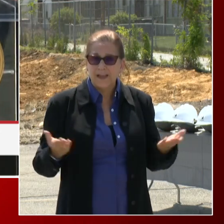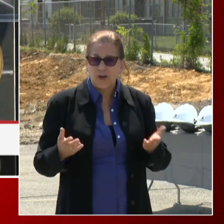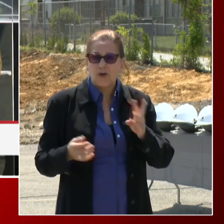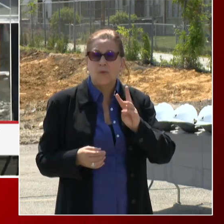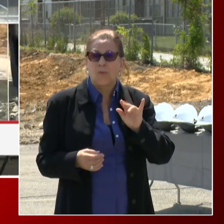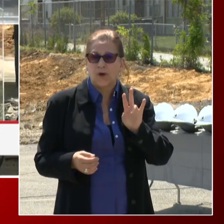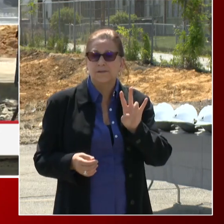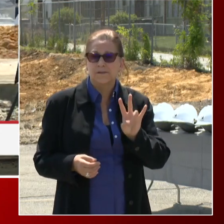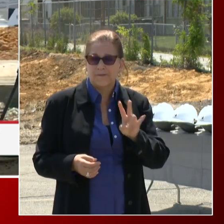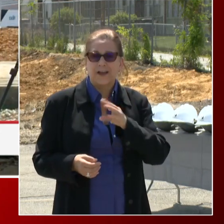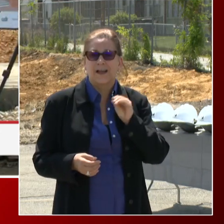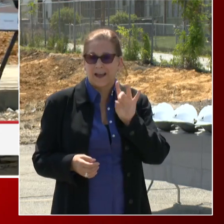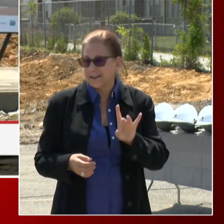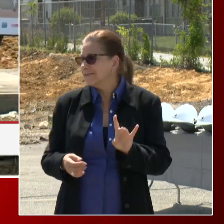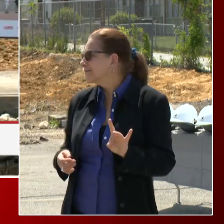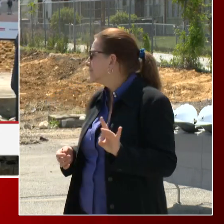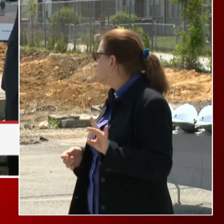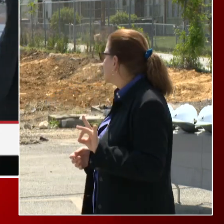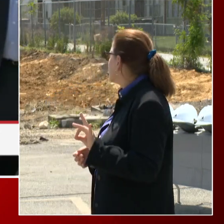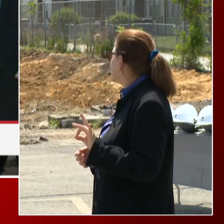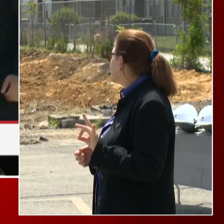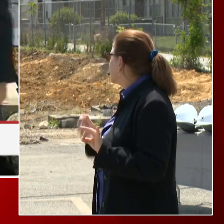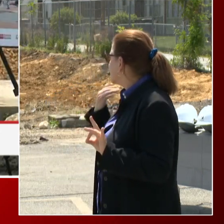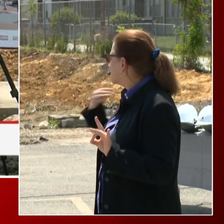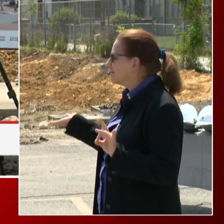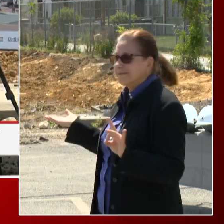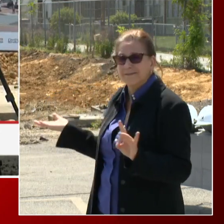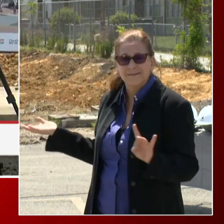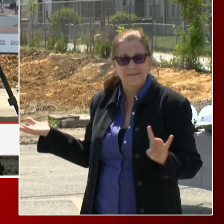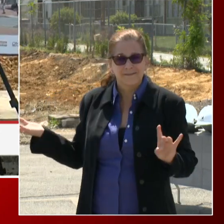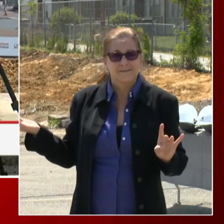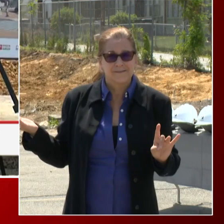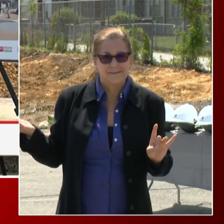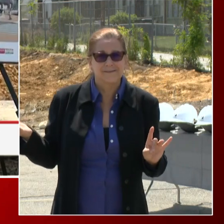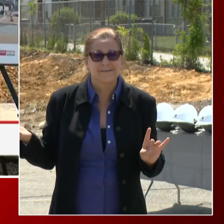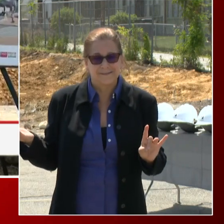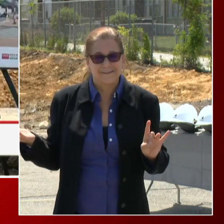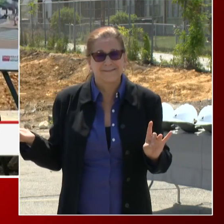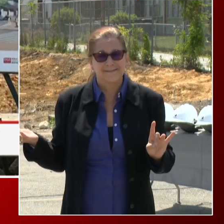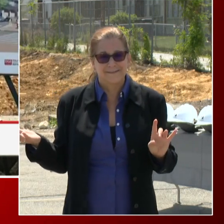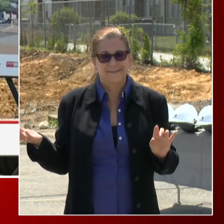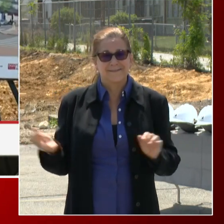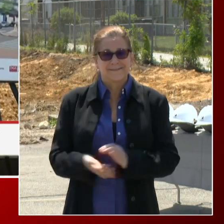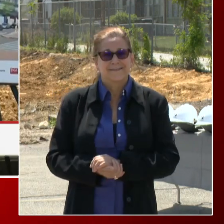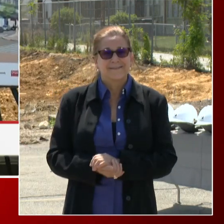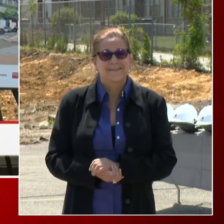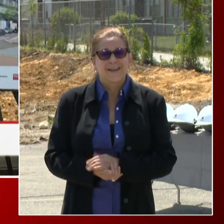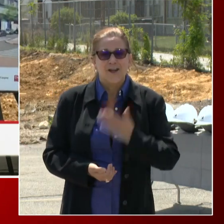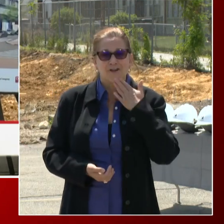Anderson. Good job. Thank you, Deputy Mayor Falchicchio, and good morning,